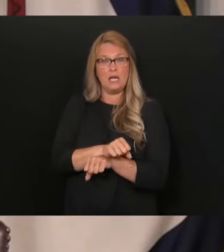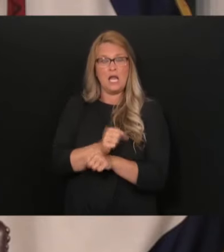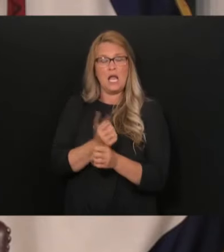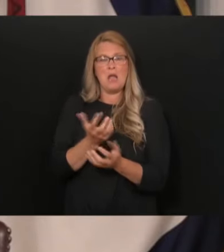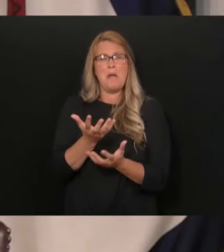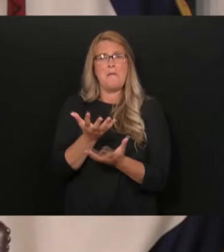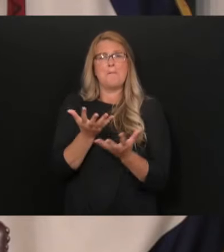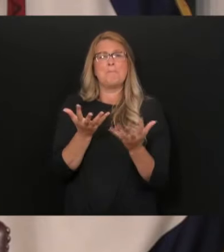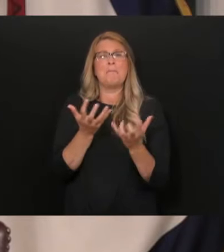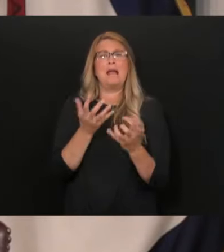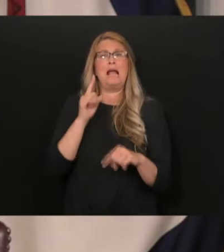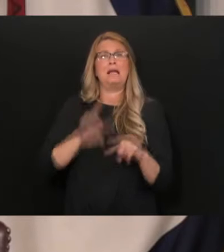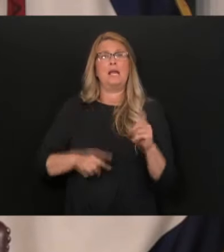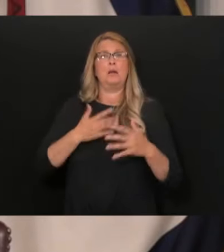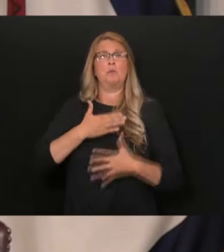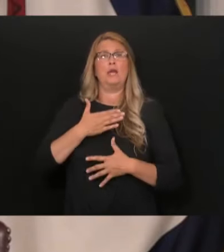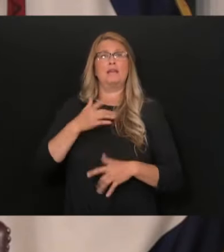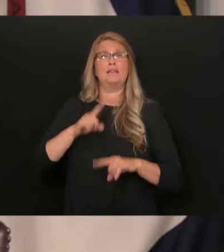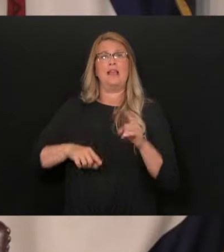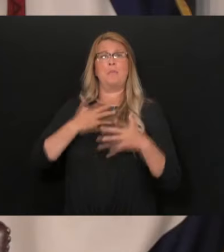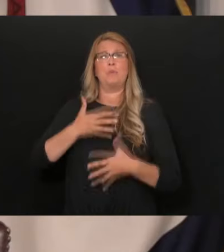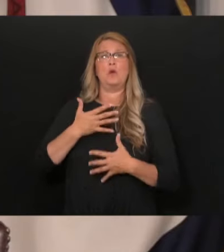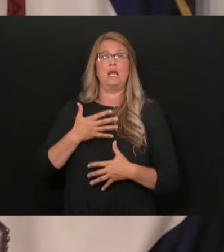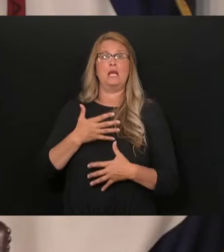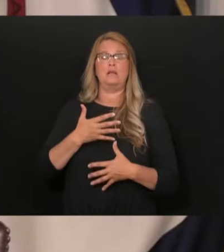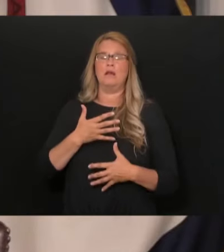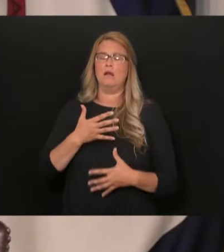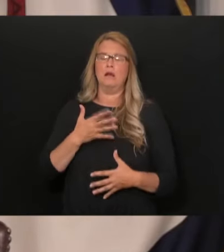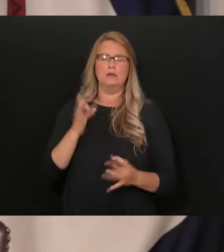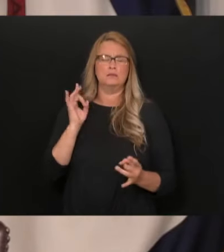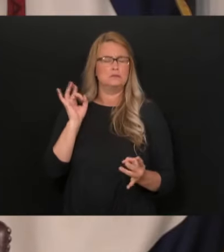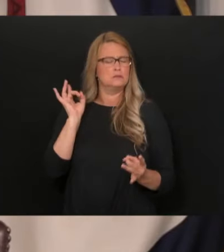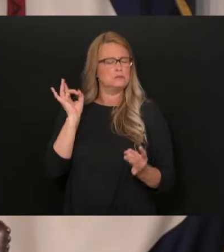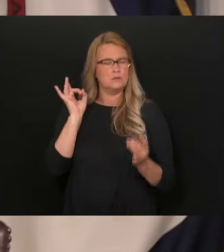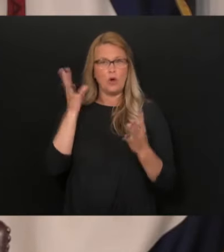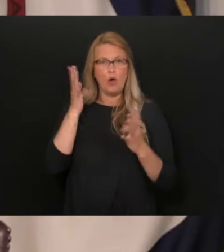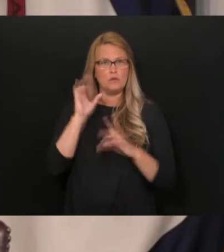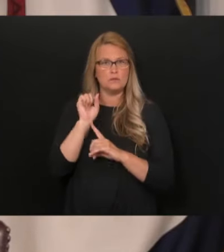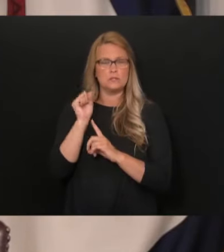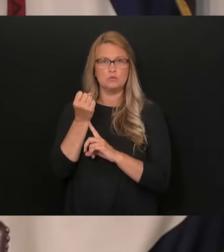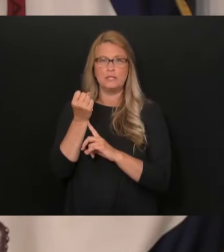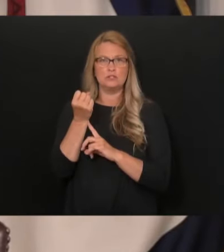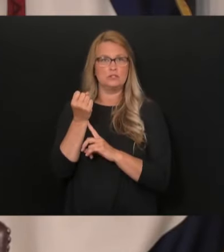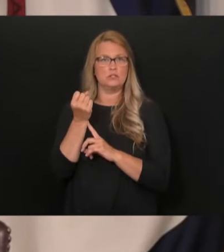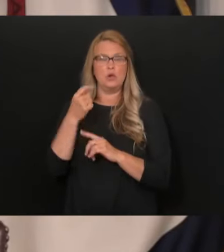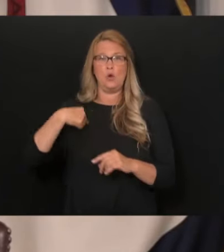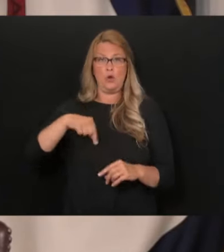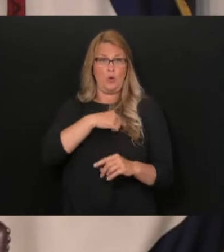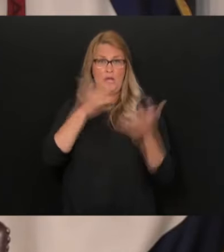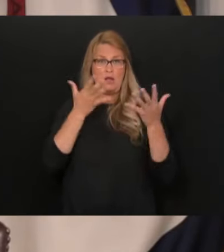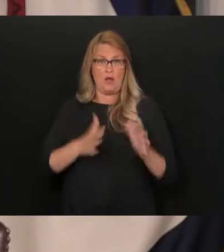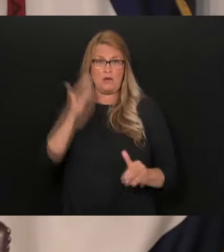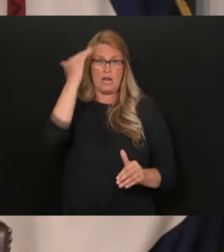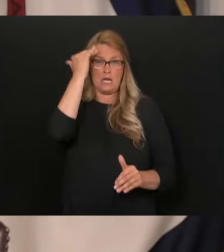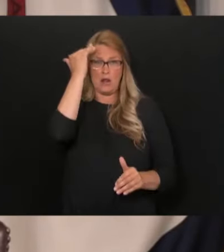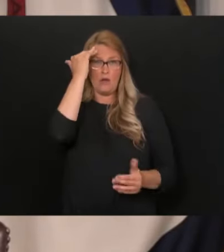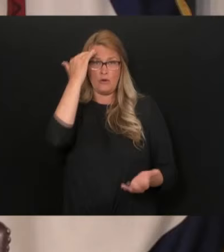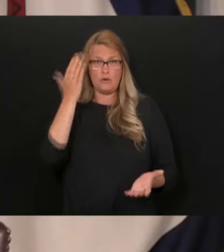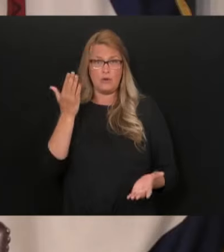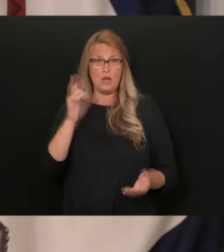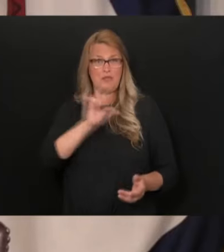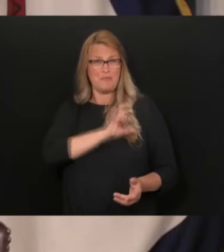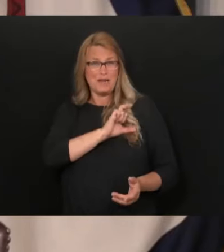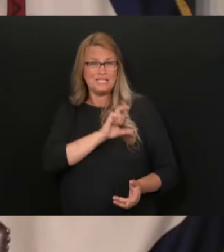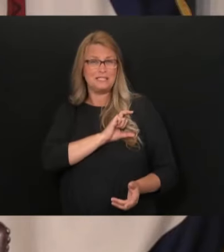that they can't breathe, it is despicable. And we all know that, and all of our